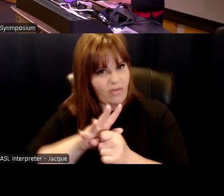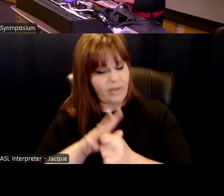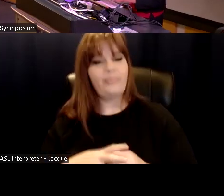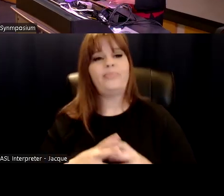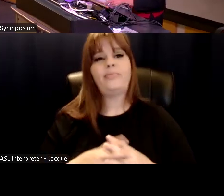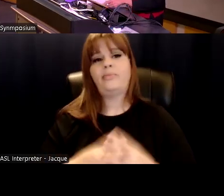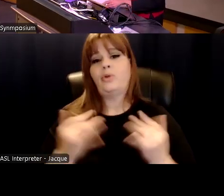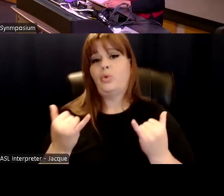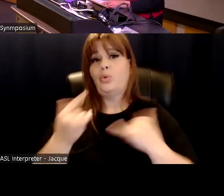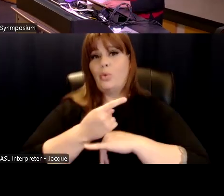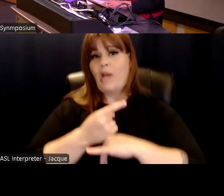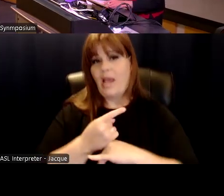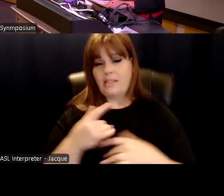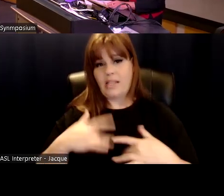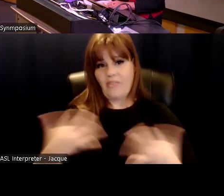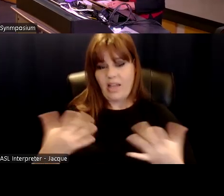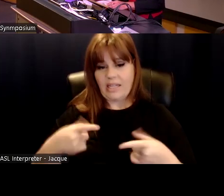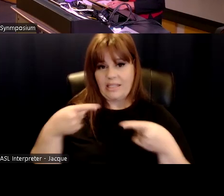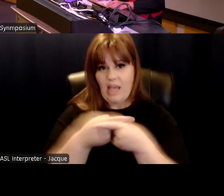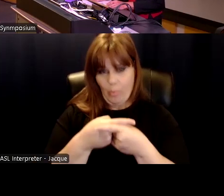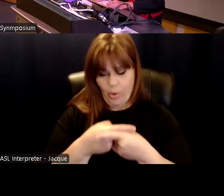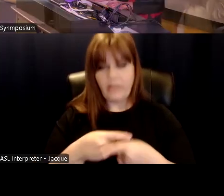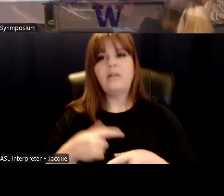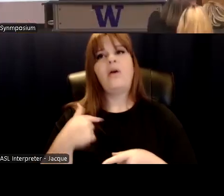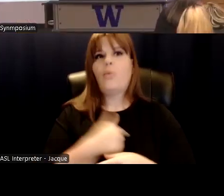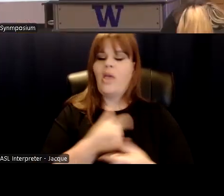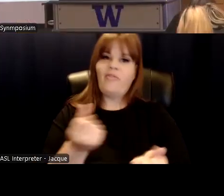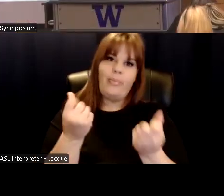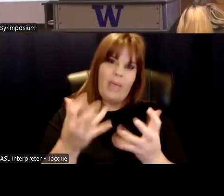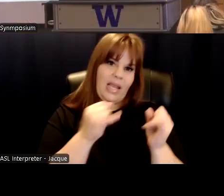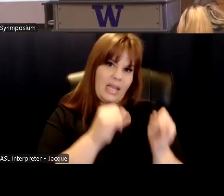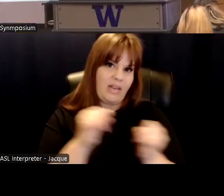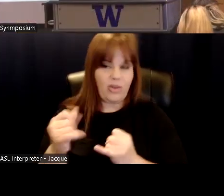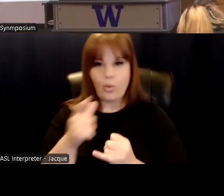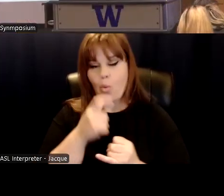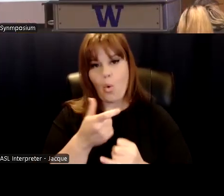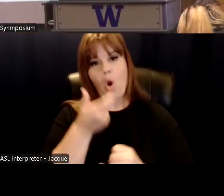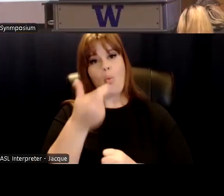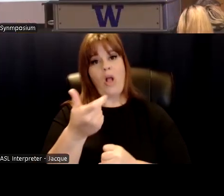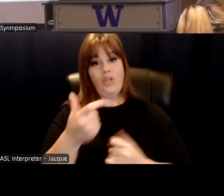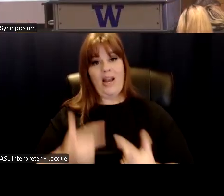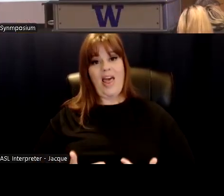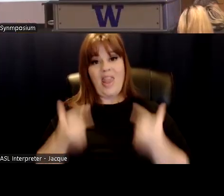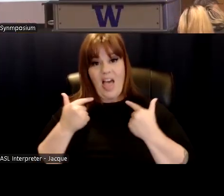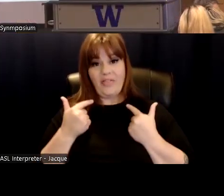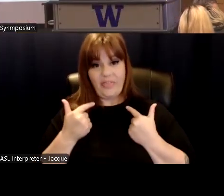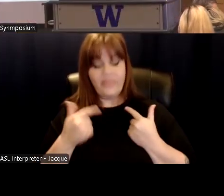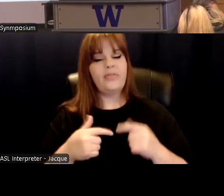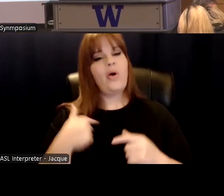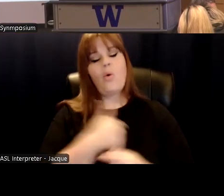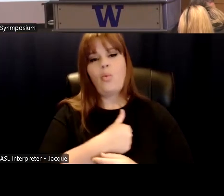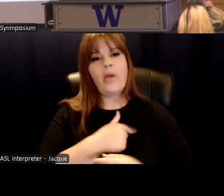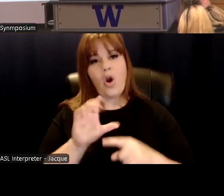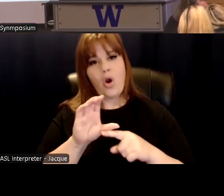Today's event is hybrid, and we have many individuals watching this event live via our